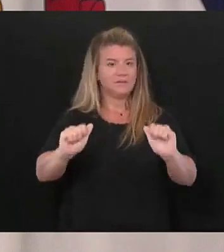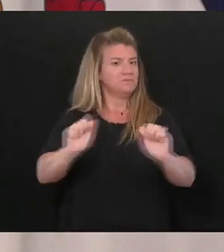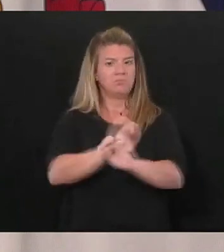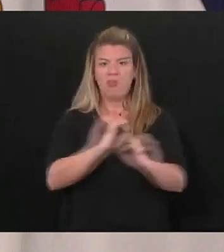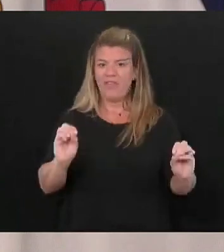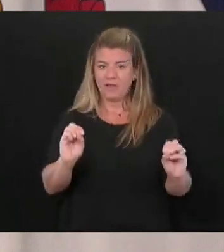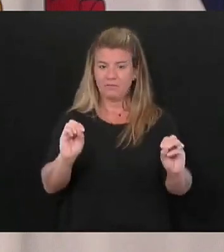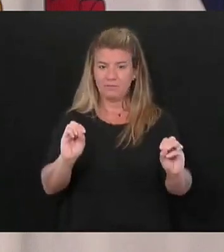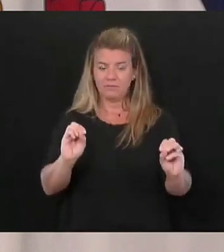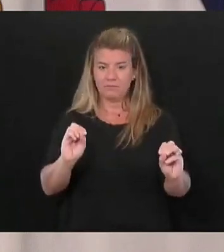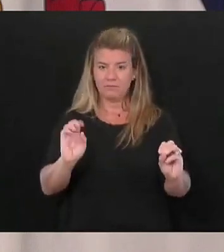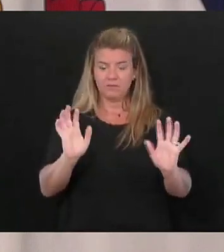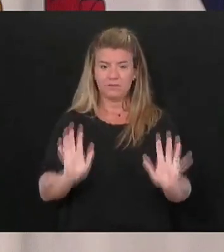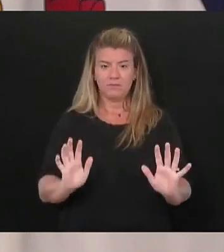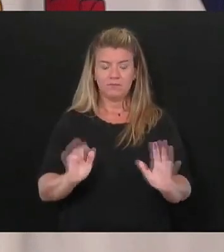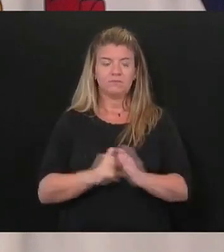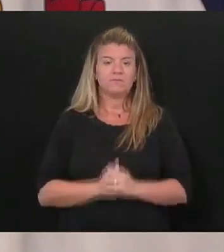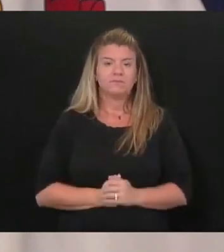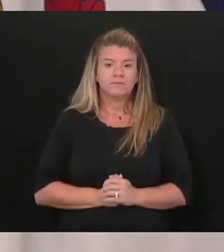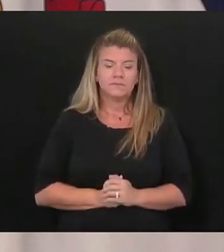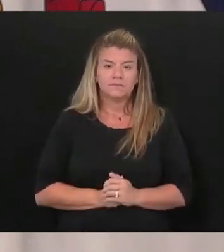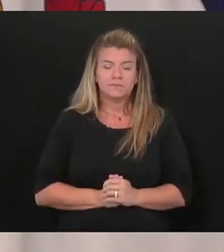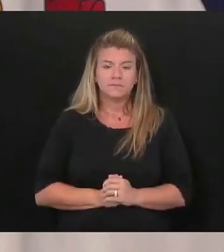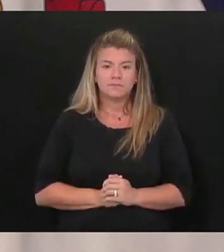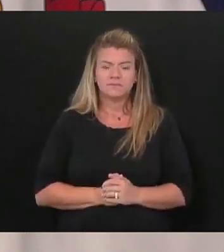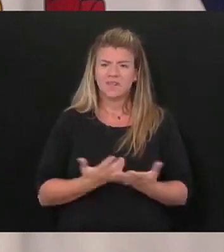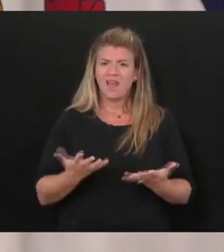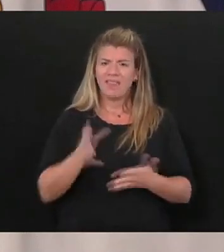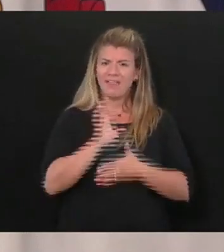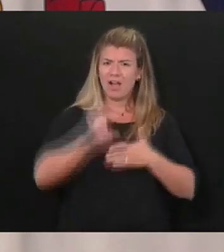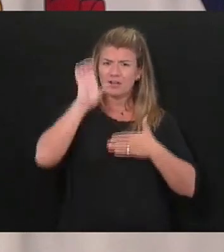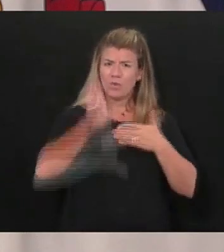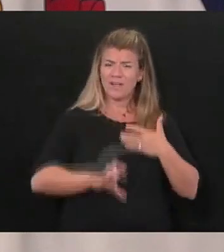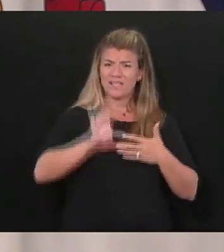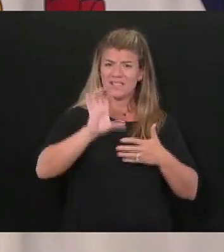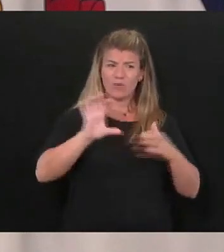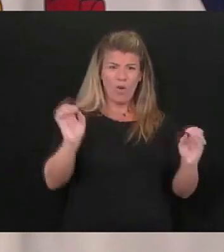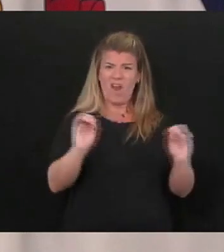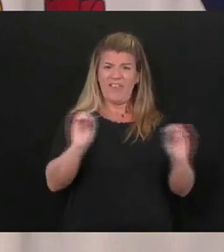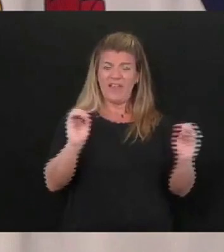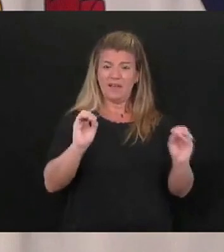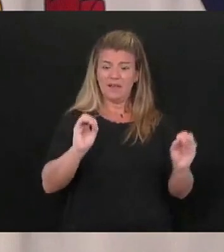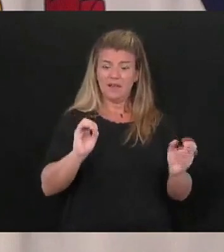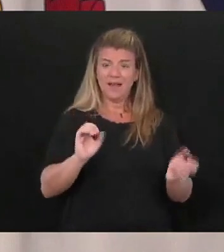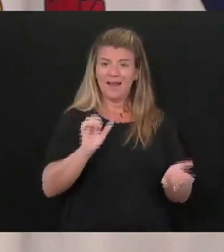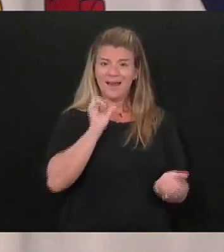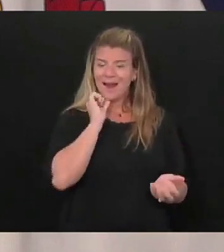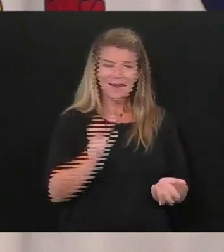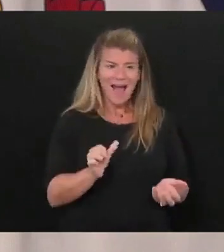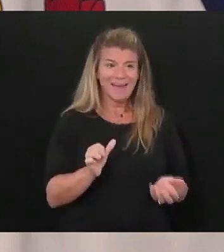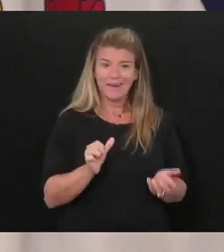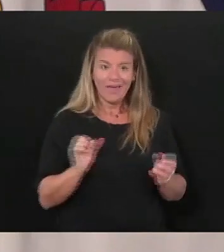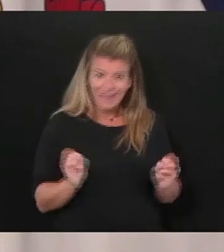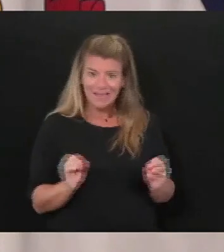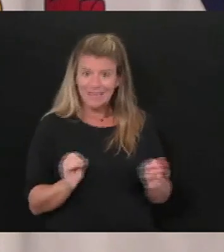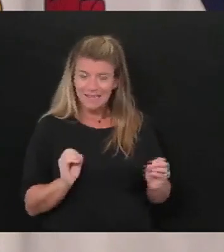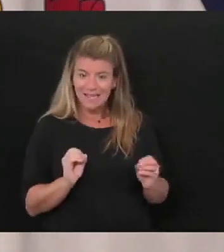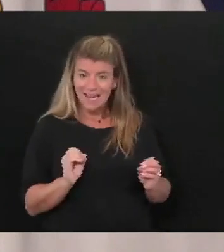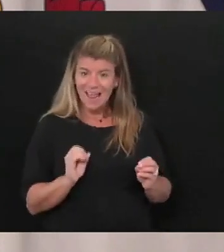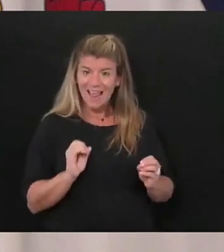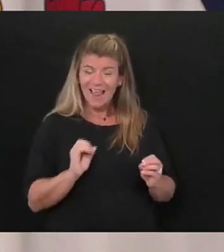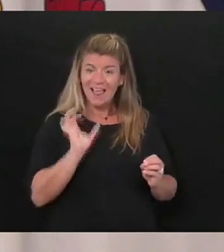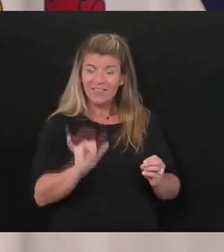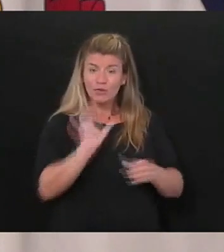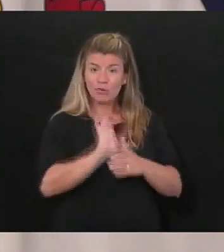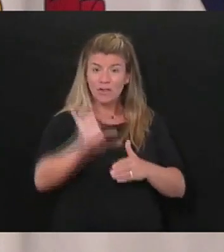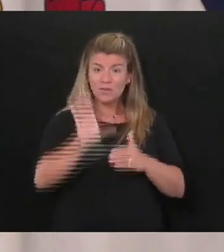we're doing. The consequences of doing nothing are not going to be nothing. The consequences are going to